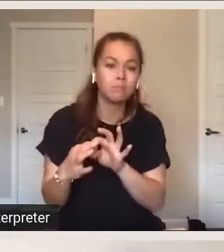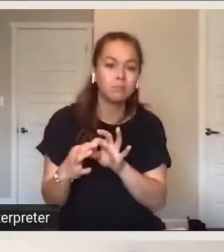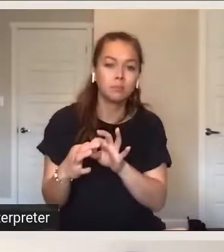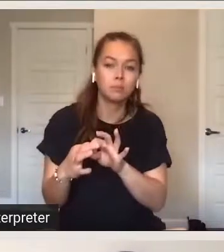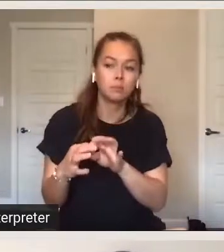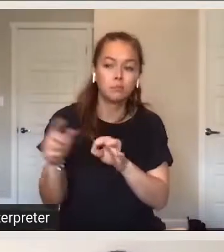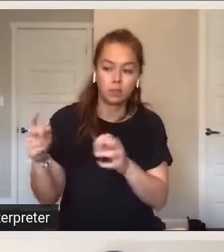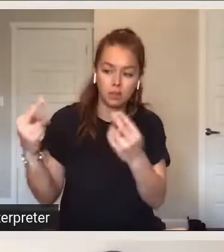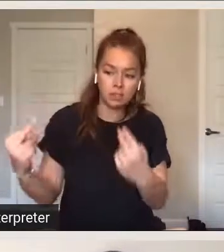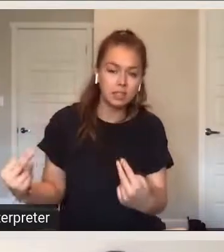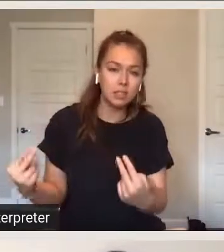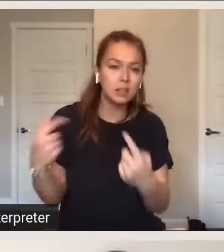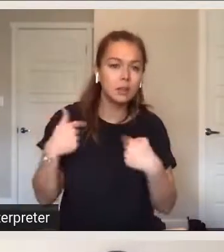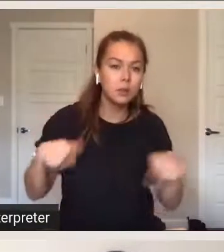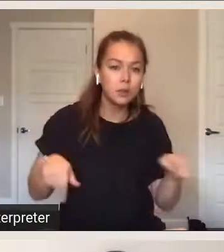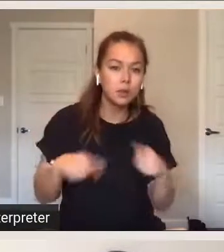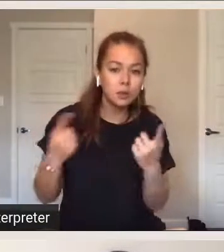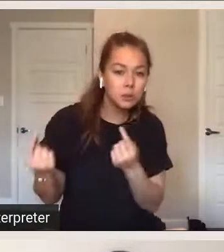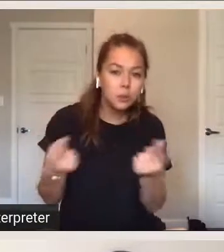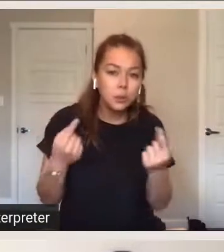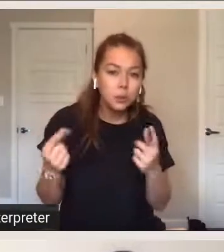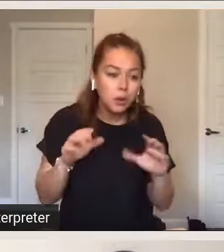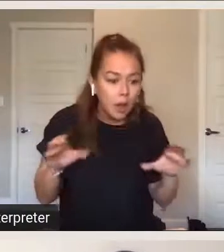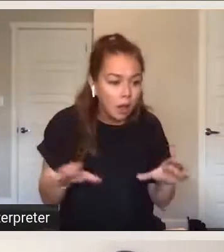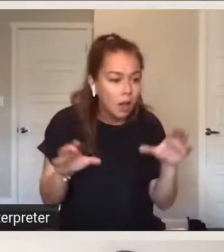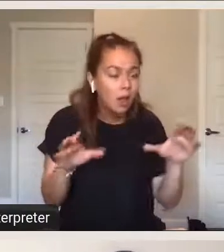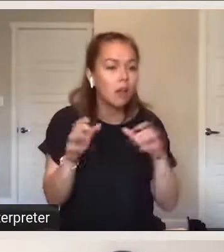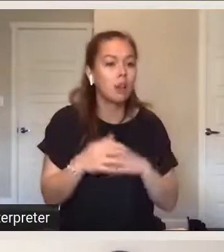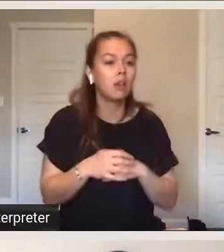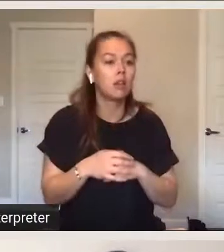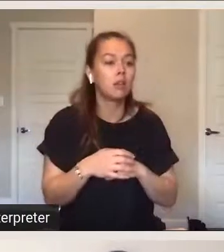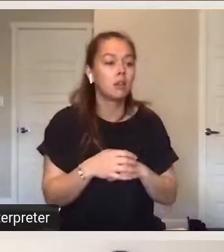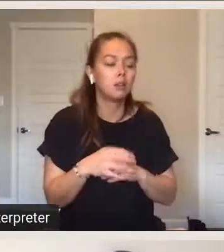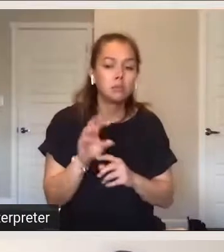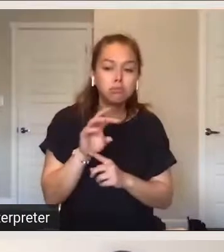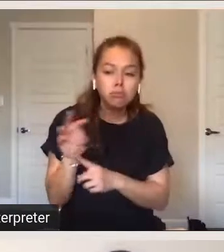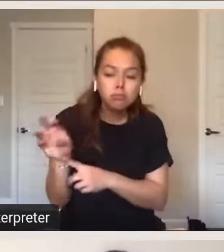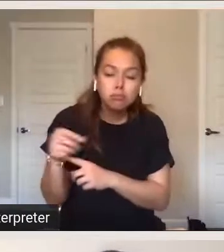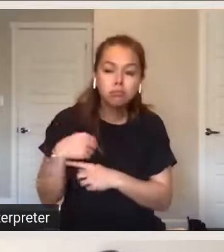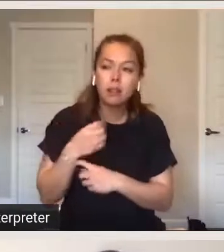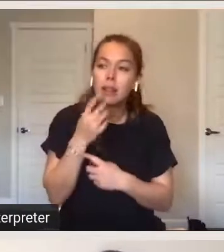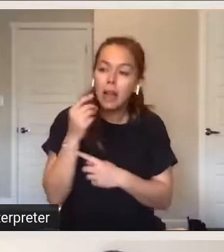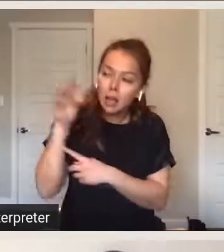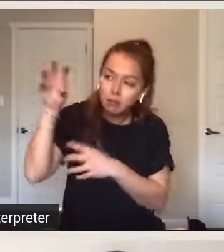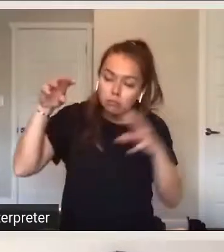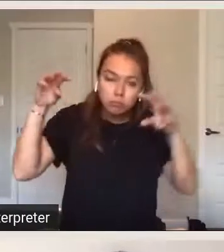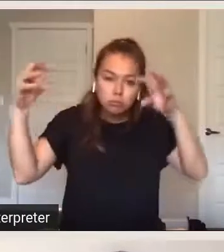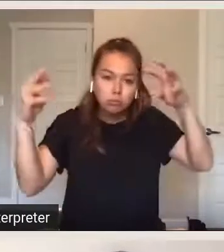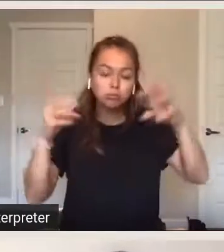be in a film, period, like with a camera pointing at them and lighting and crew.